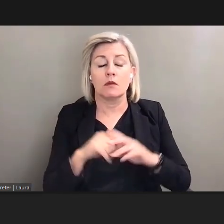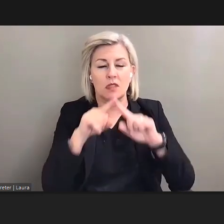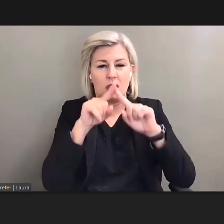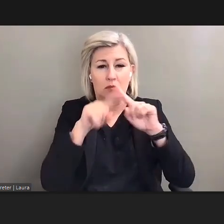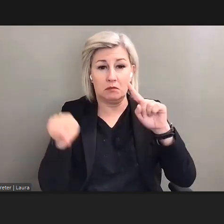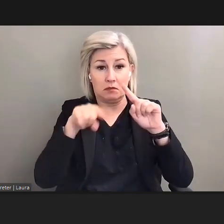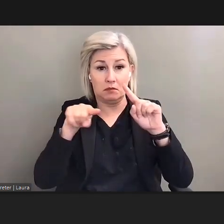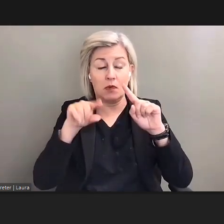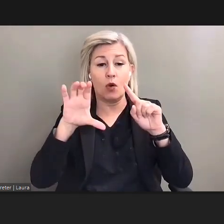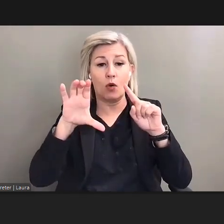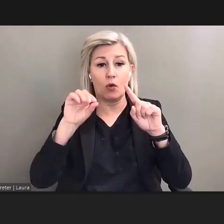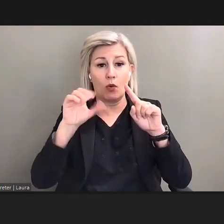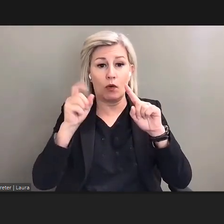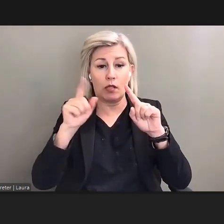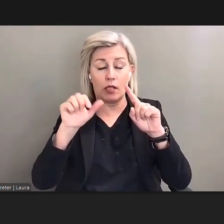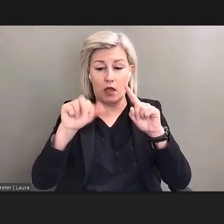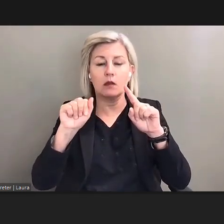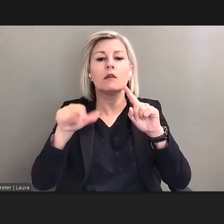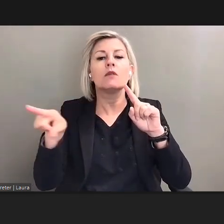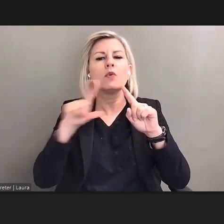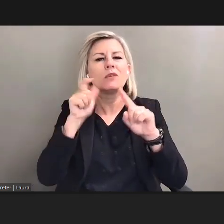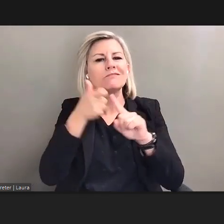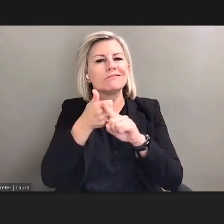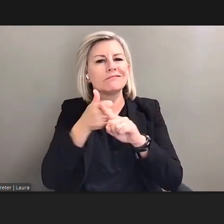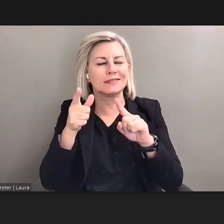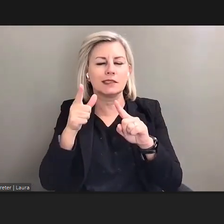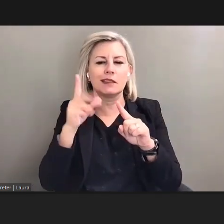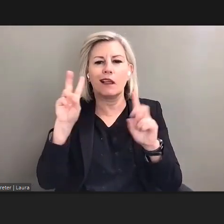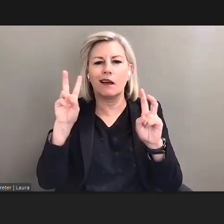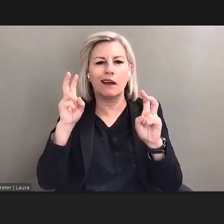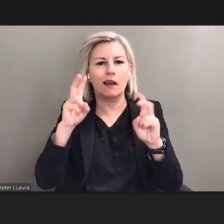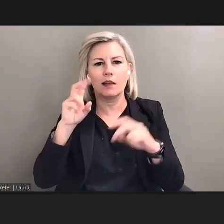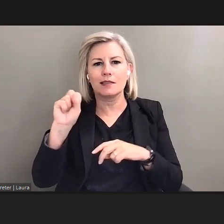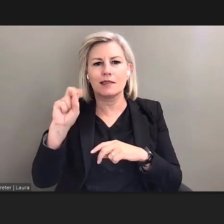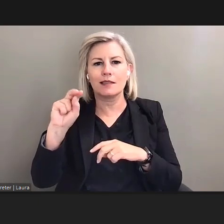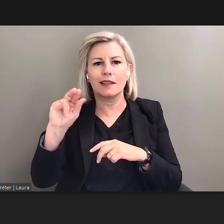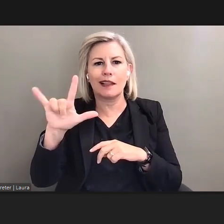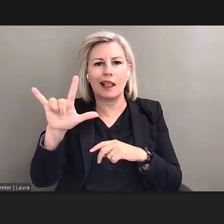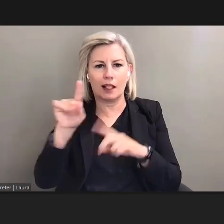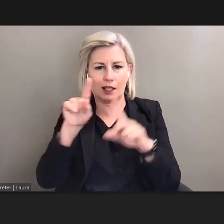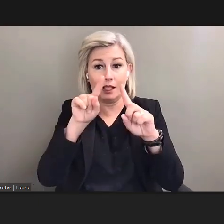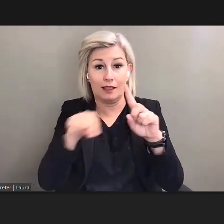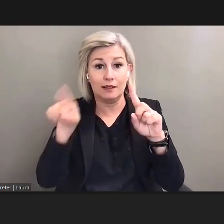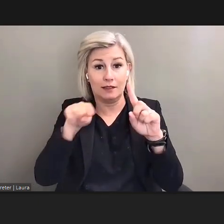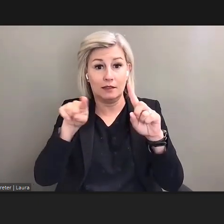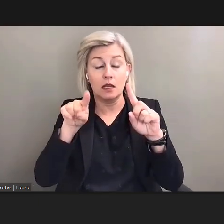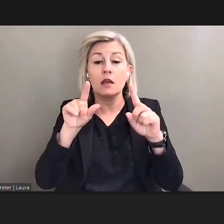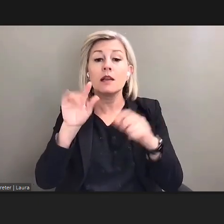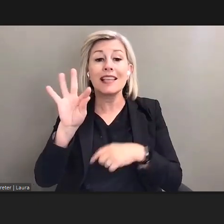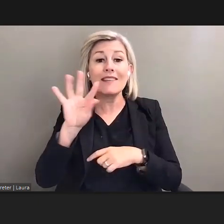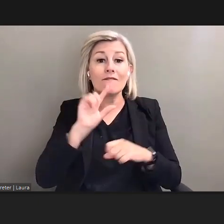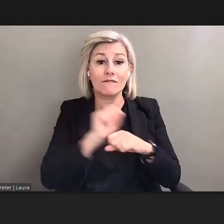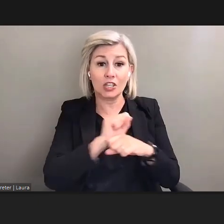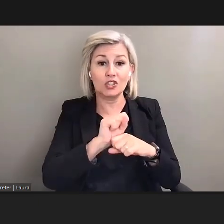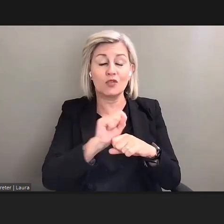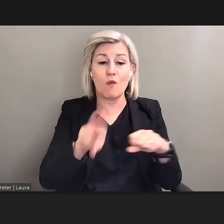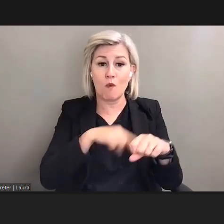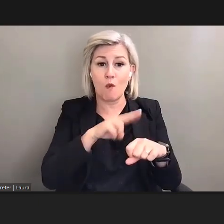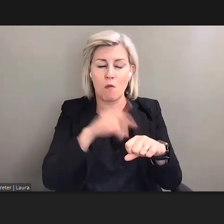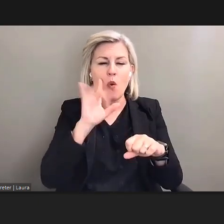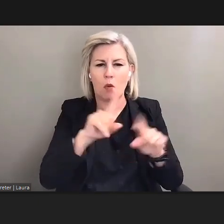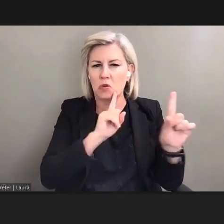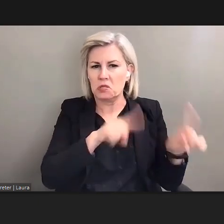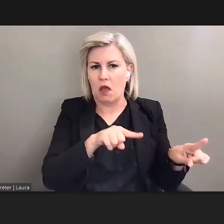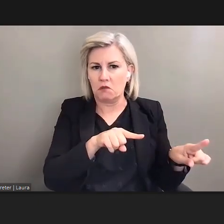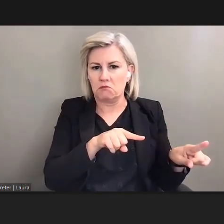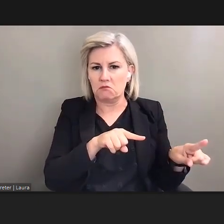or the inner snail-shaped portion of the ear that you see here, a cochlea that is functioning normally will respond to this